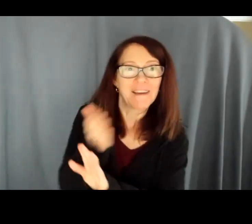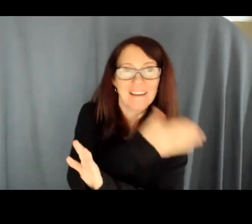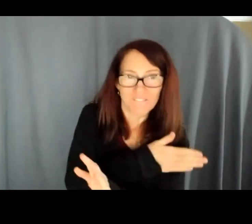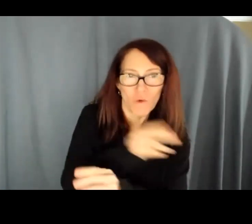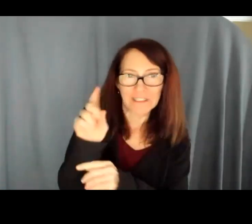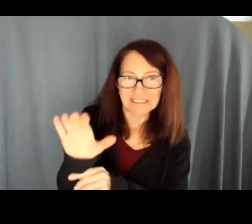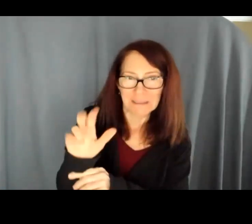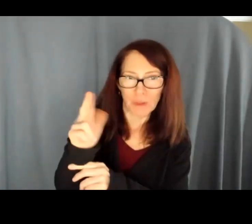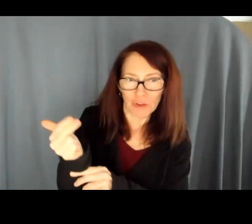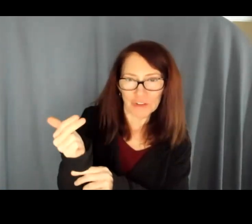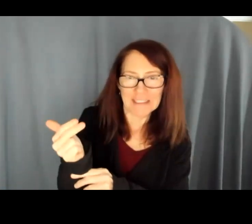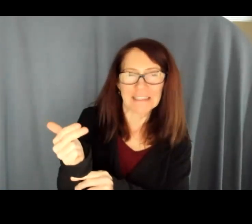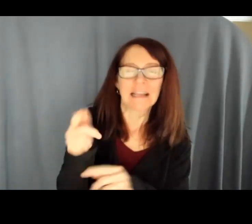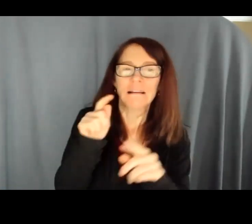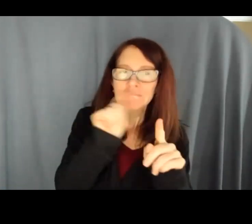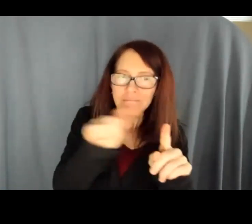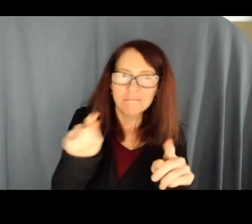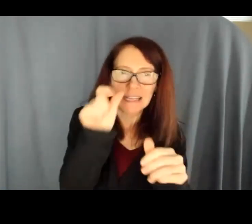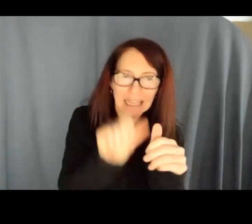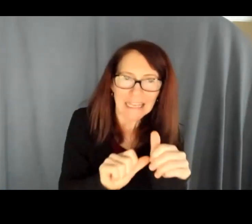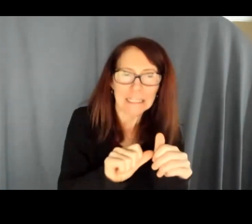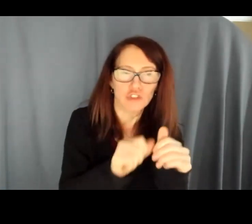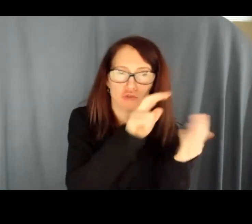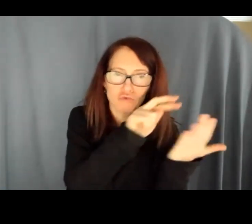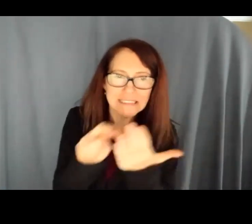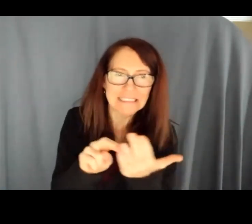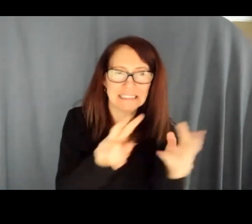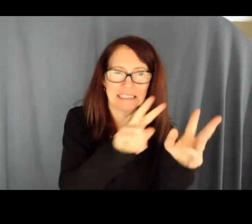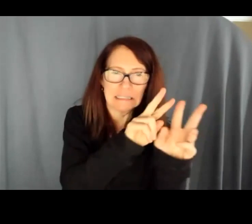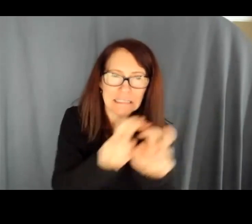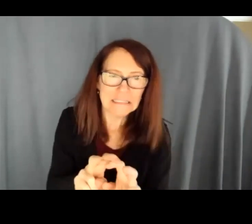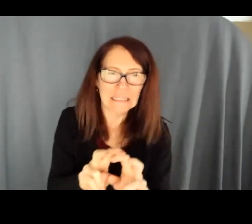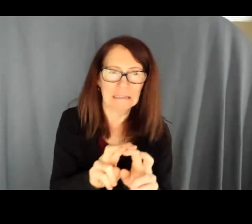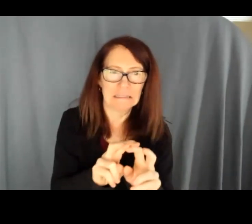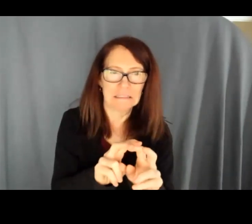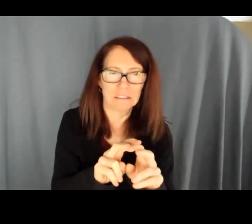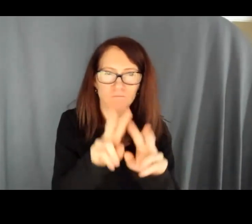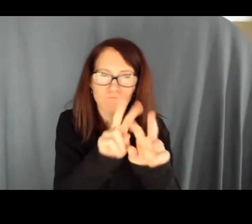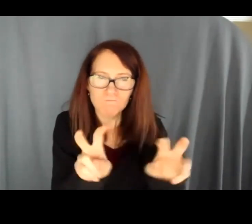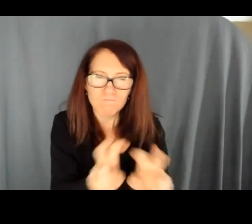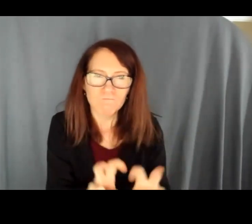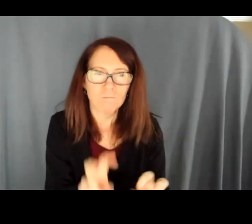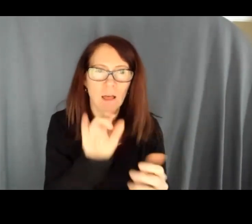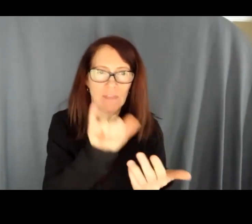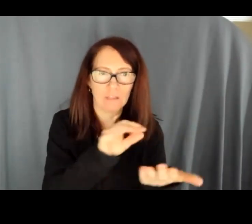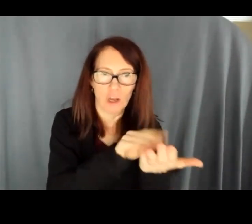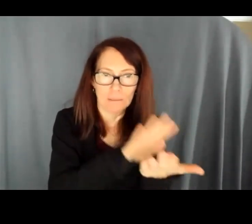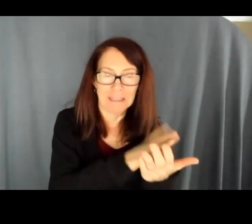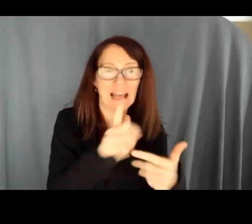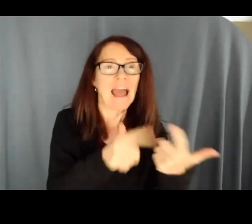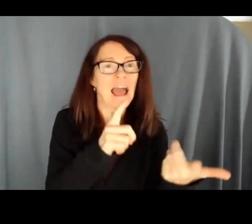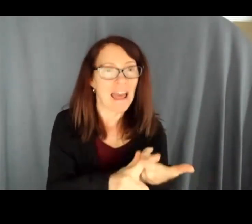13th, individually reading and assessing the document, And that you would then send me